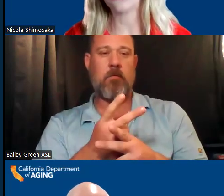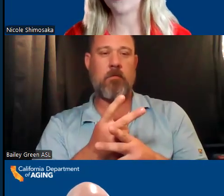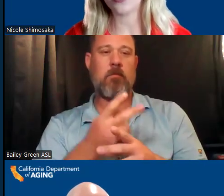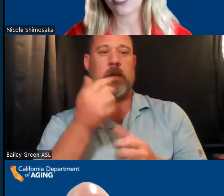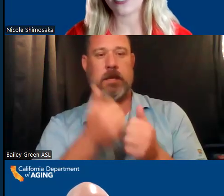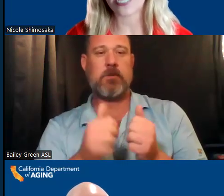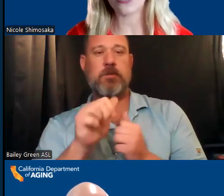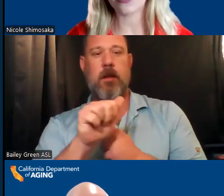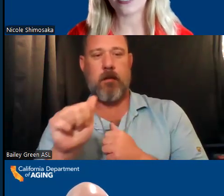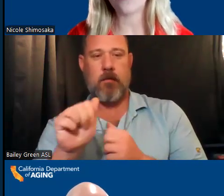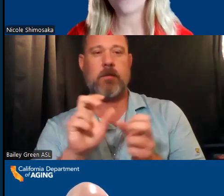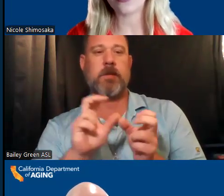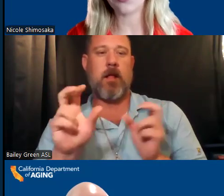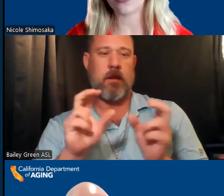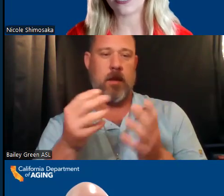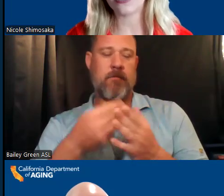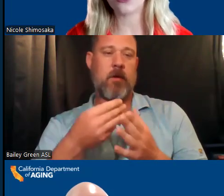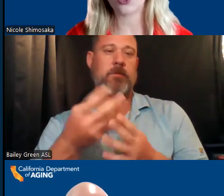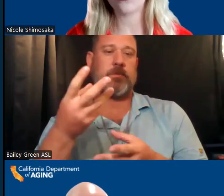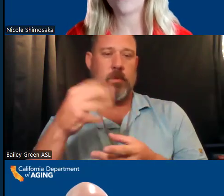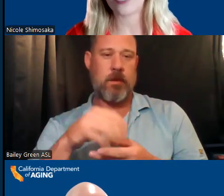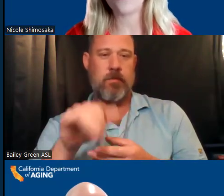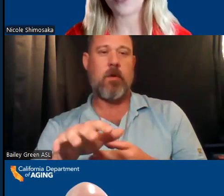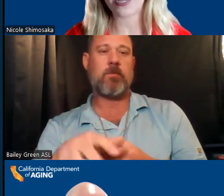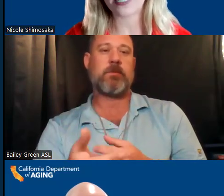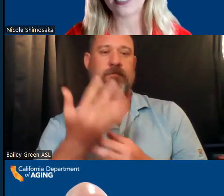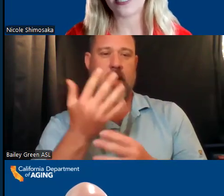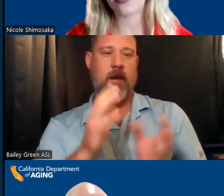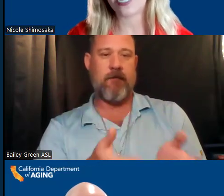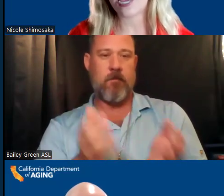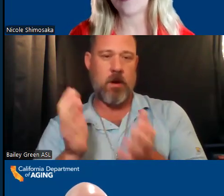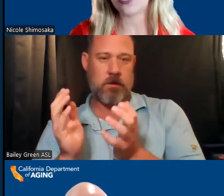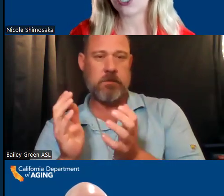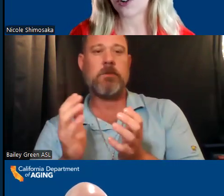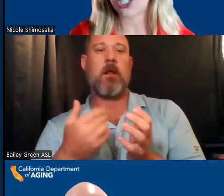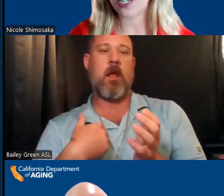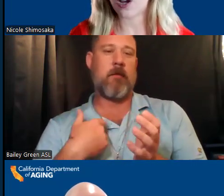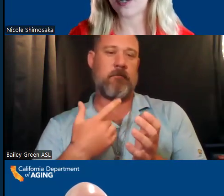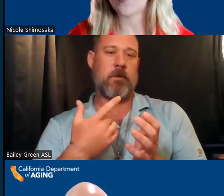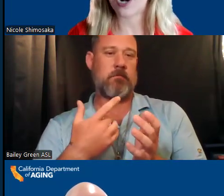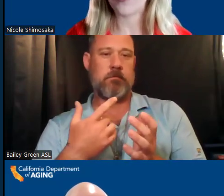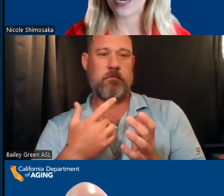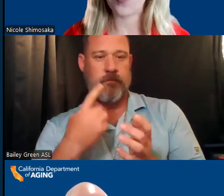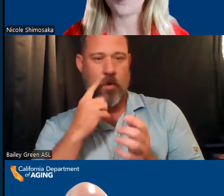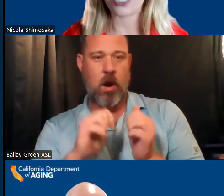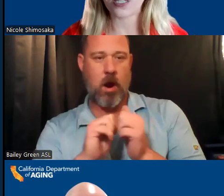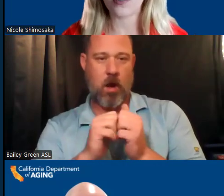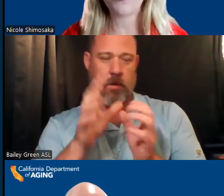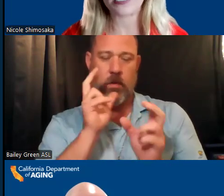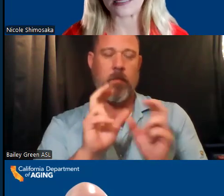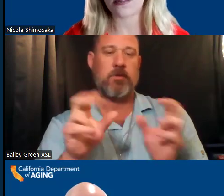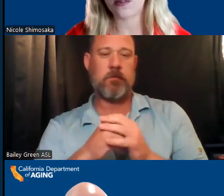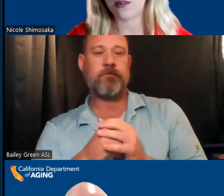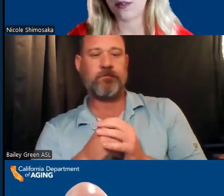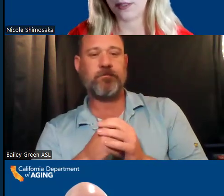Each AAA is allocated funds within those 5 buckets, and then they have the discretion for how they will budget those